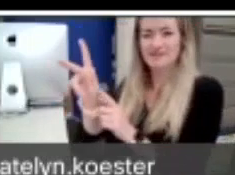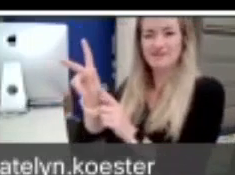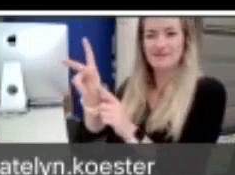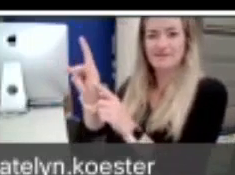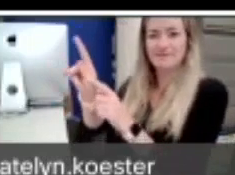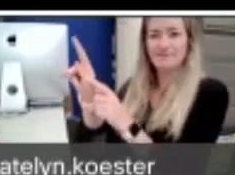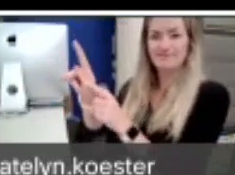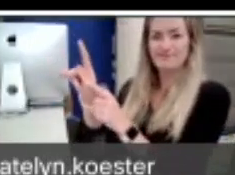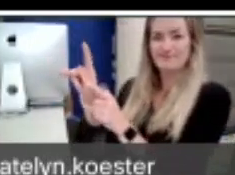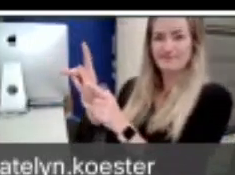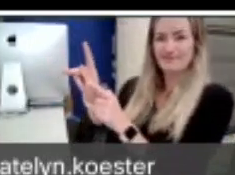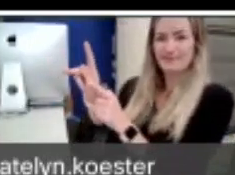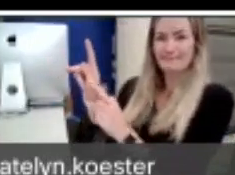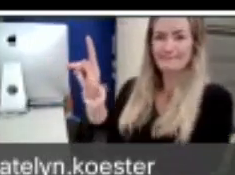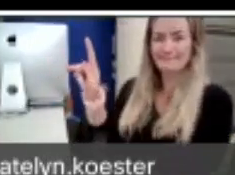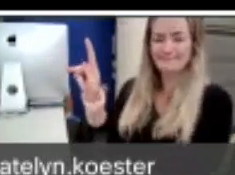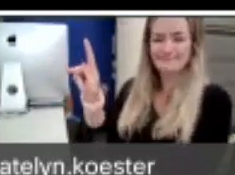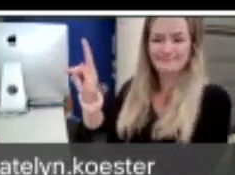That's a little hard.